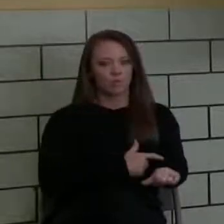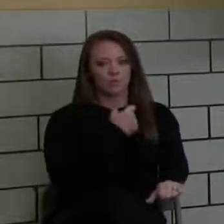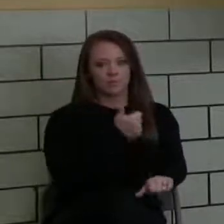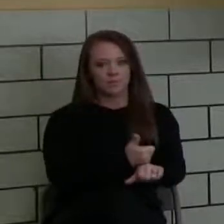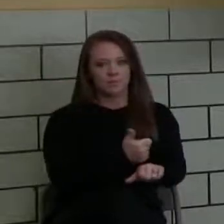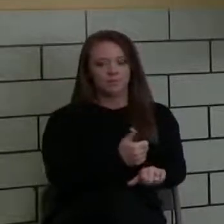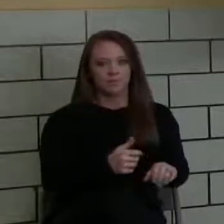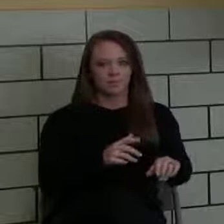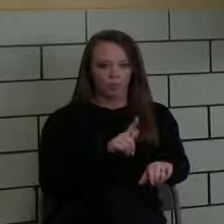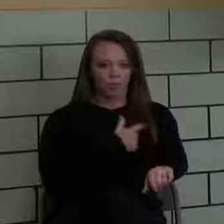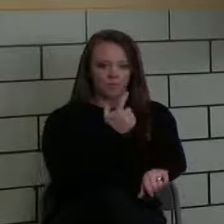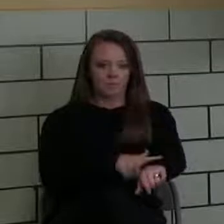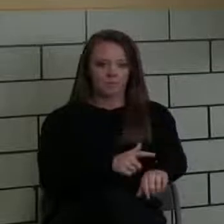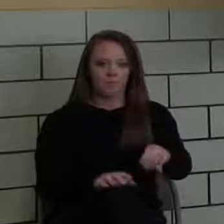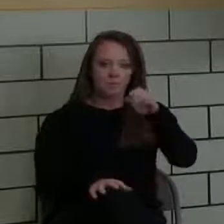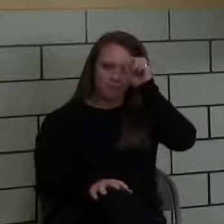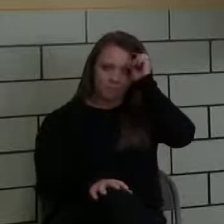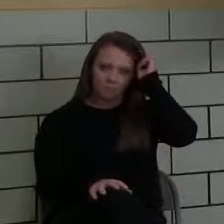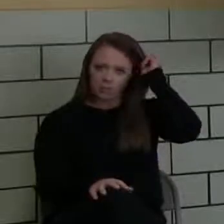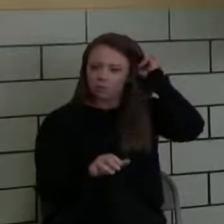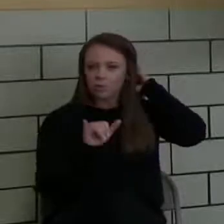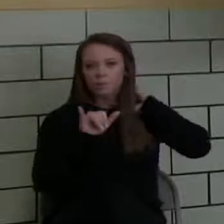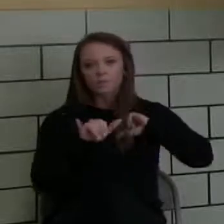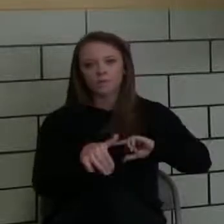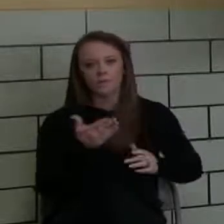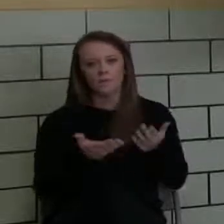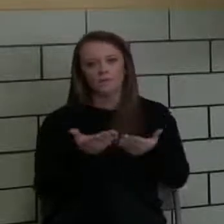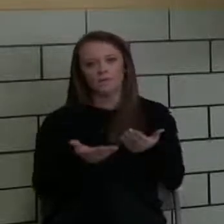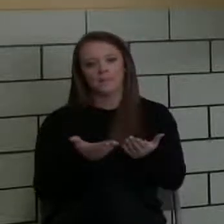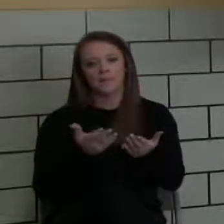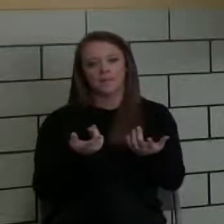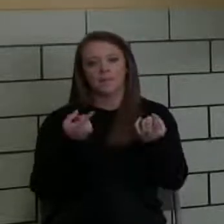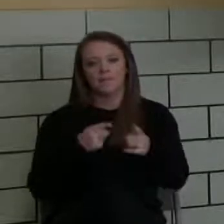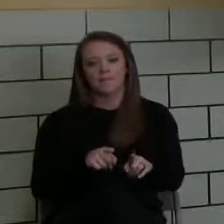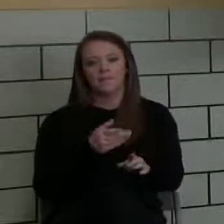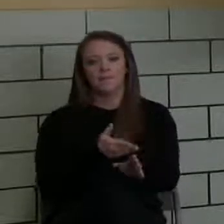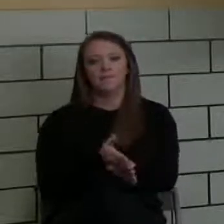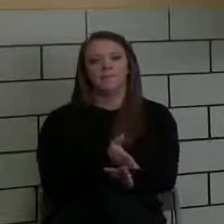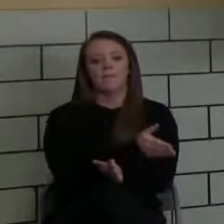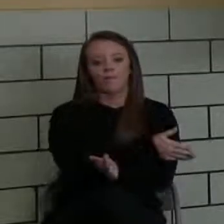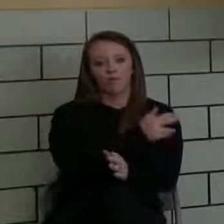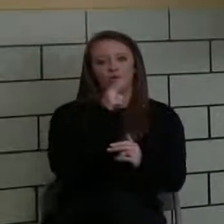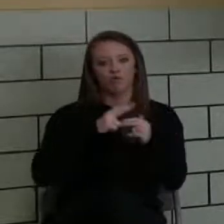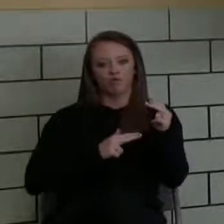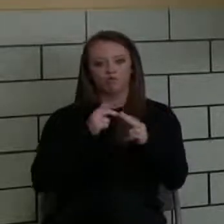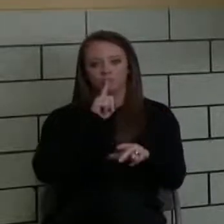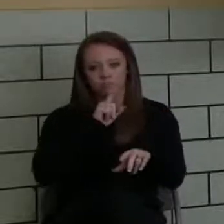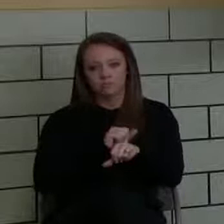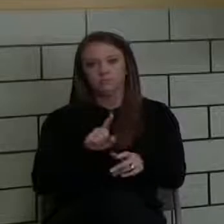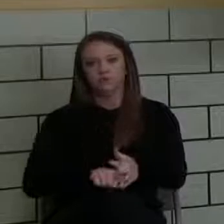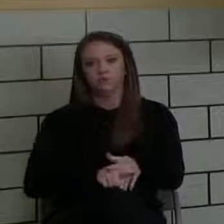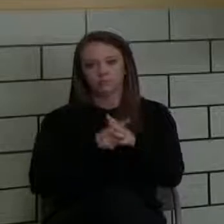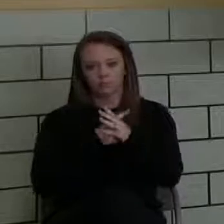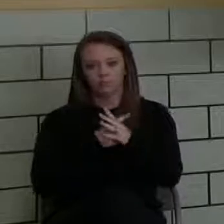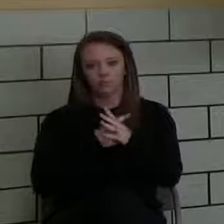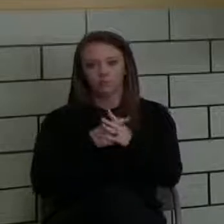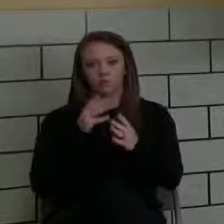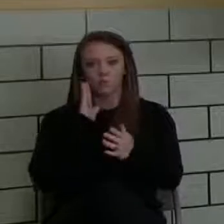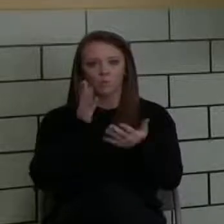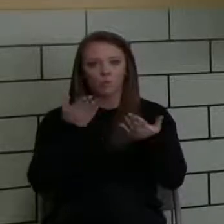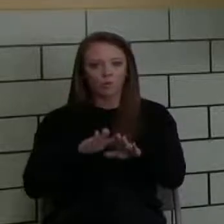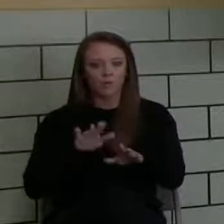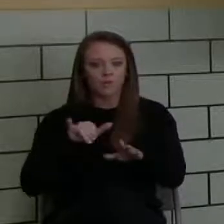construction, where we get that lane closed, restripe that area, to do a little bit of research to prove